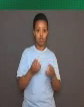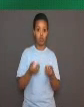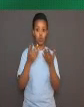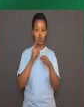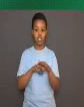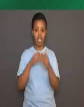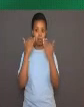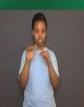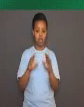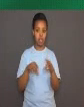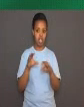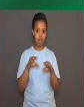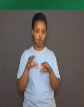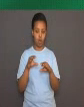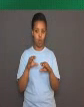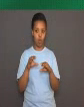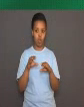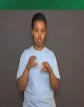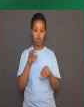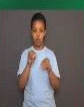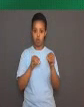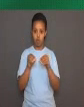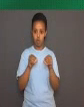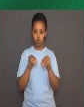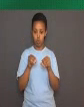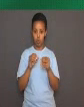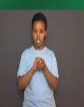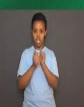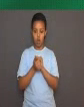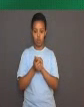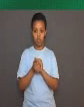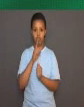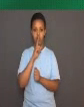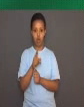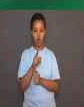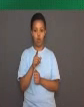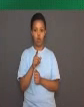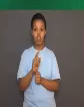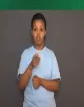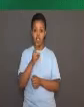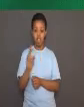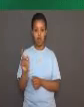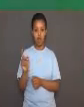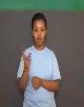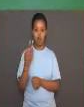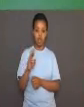measured by its change in movement, whether it is faster or slower